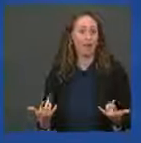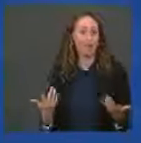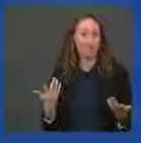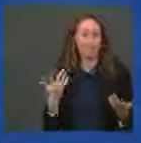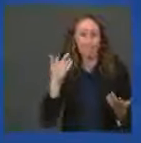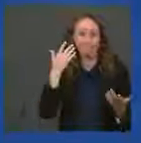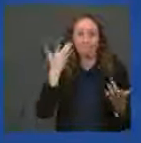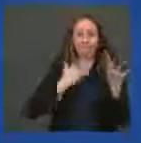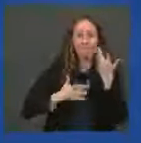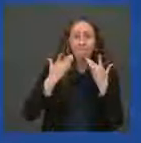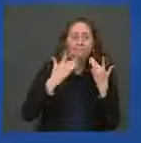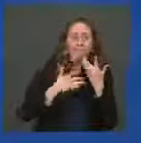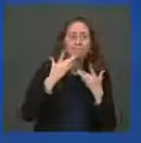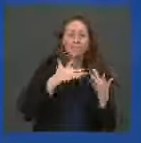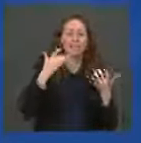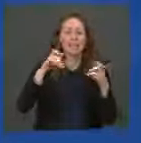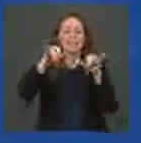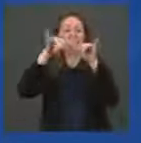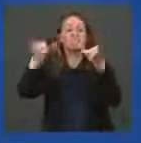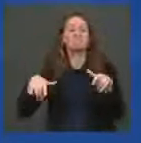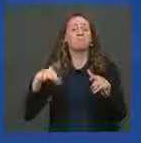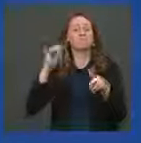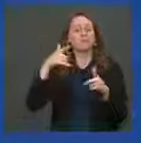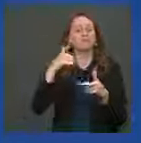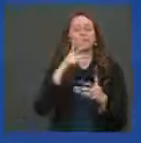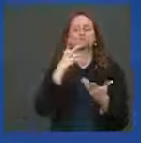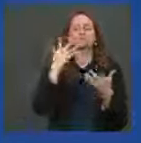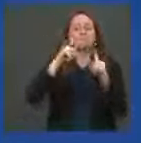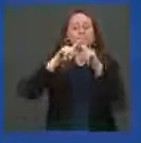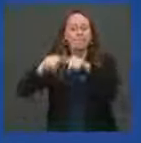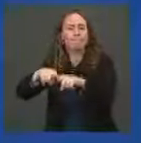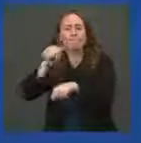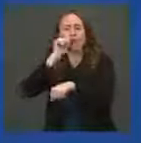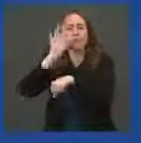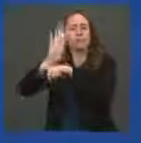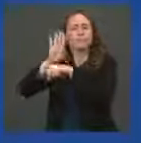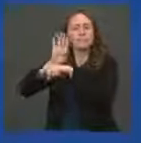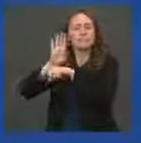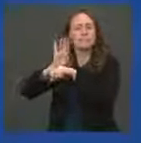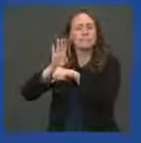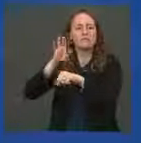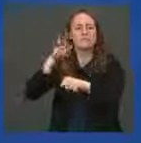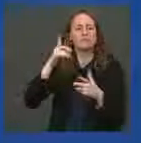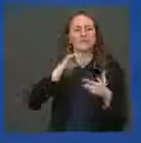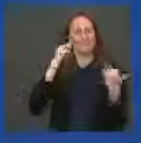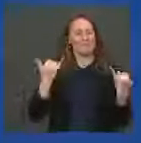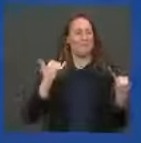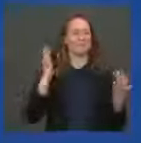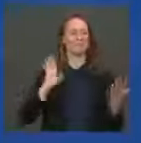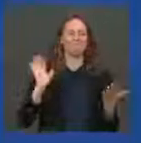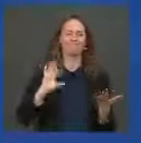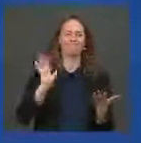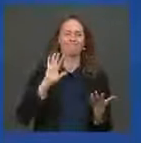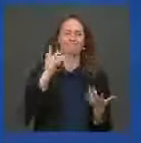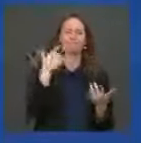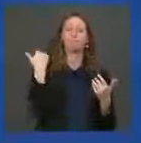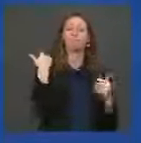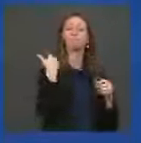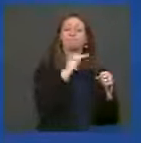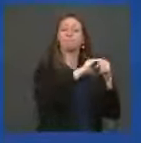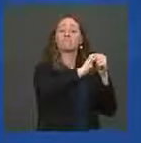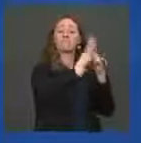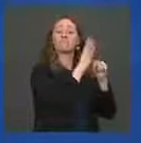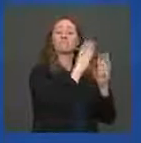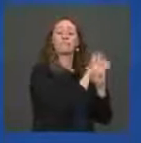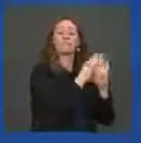in the hands of private business. The world has changed. Prior to the crisis, we